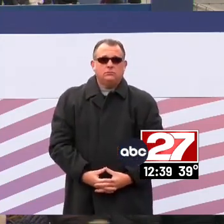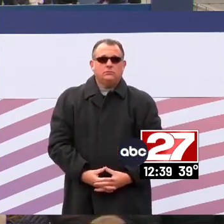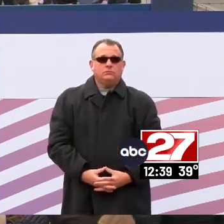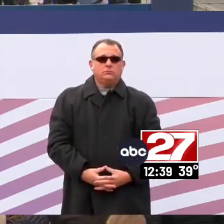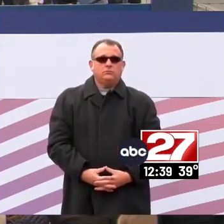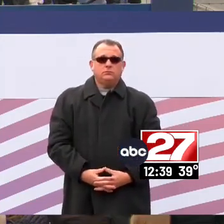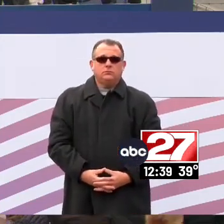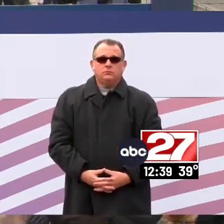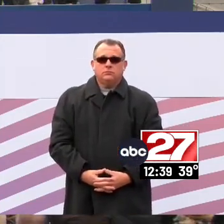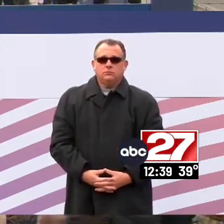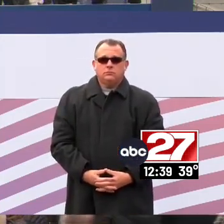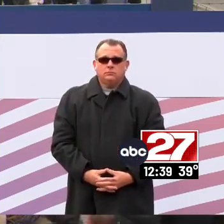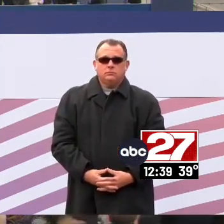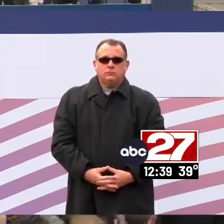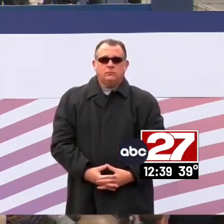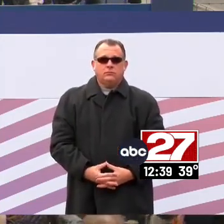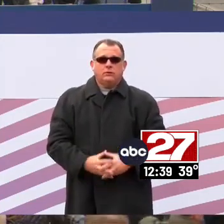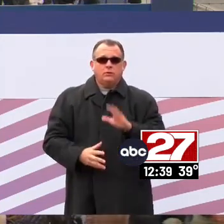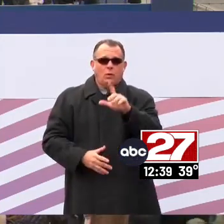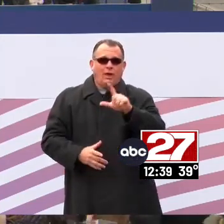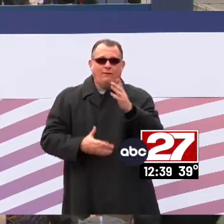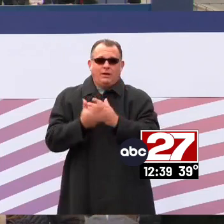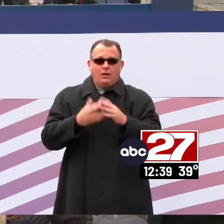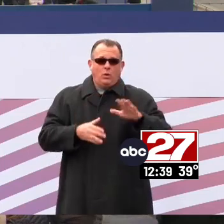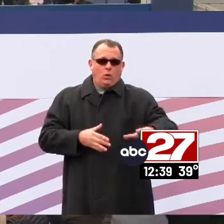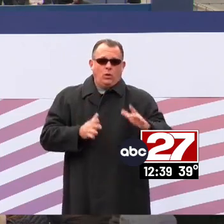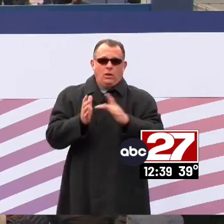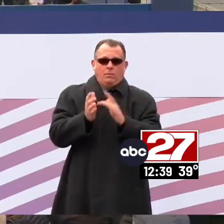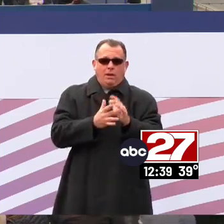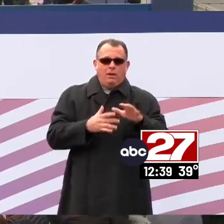Please place your left hand on the Bibles.